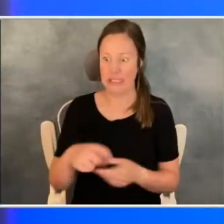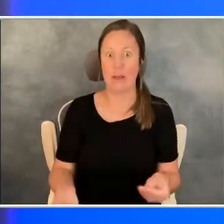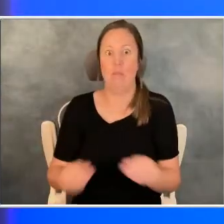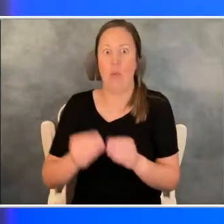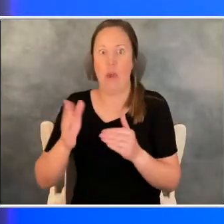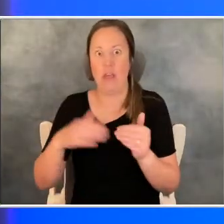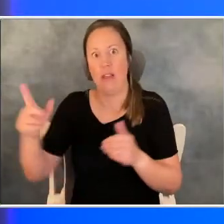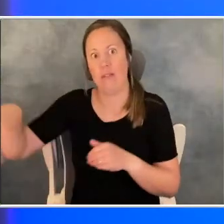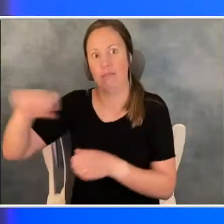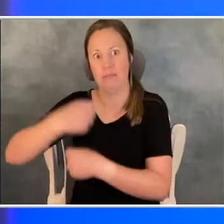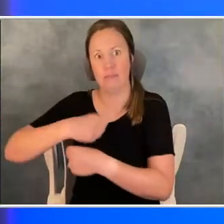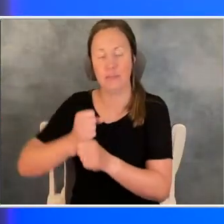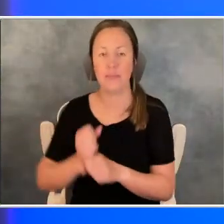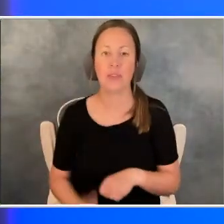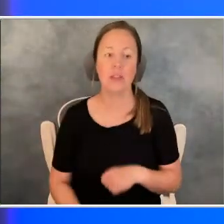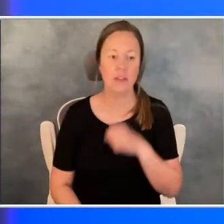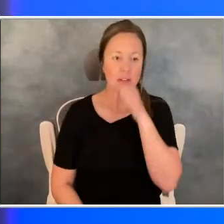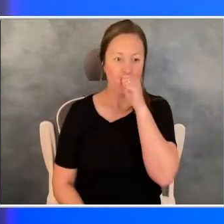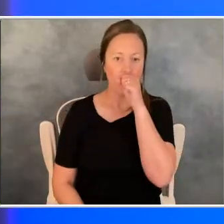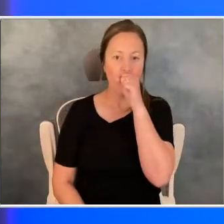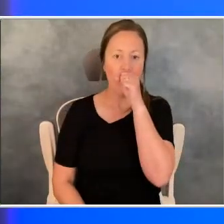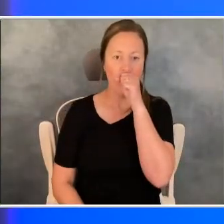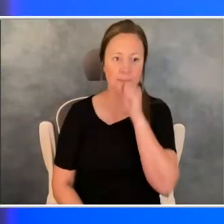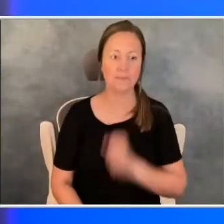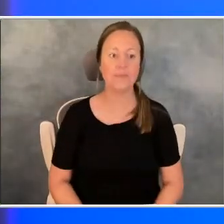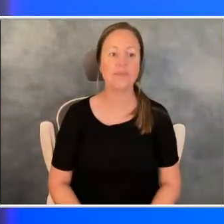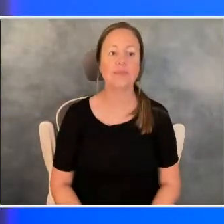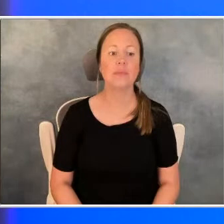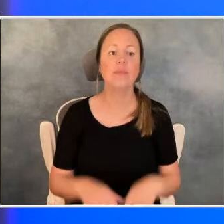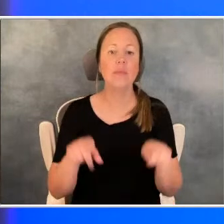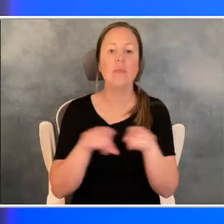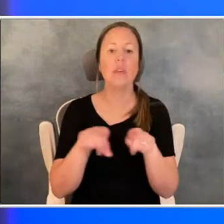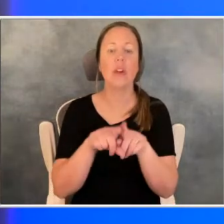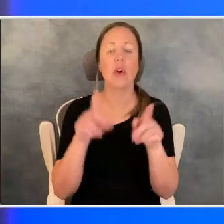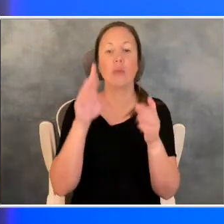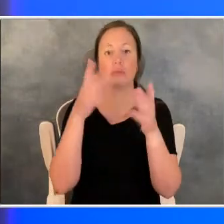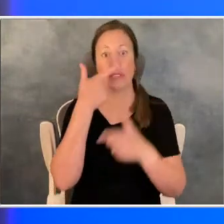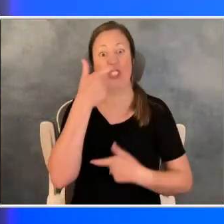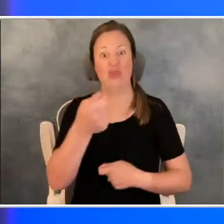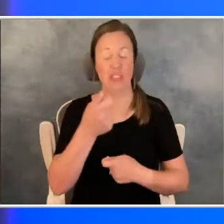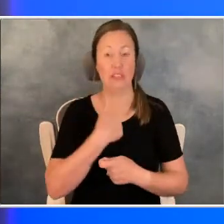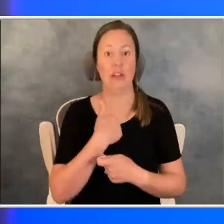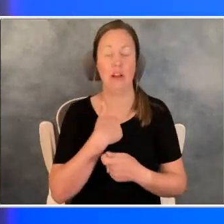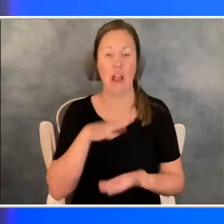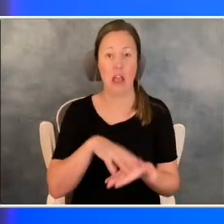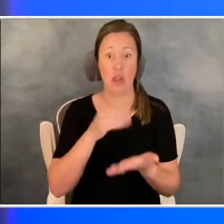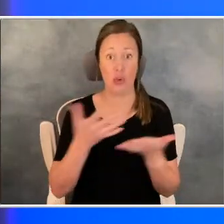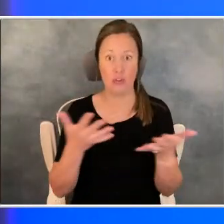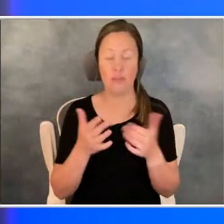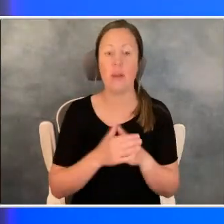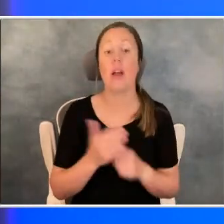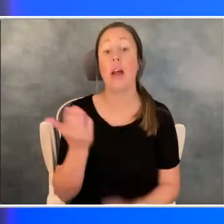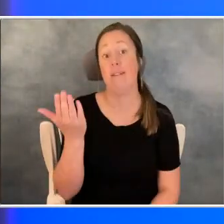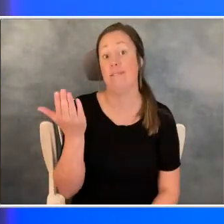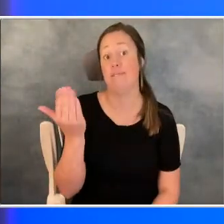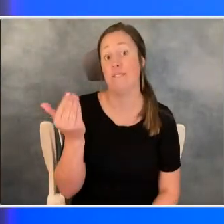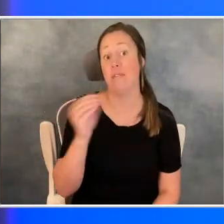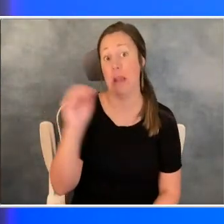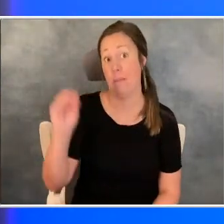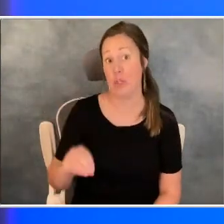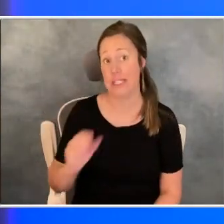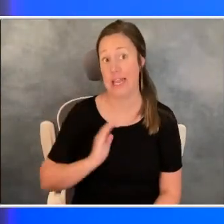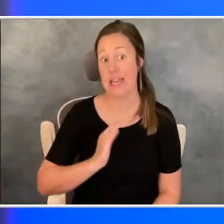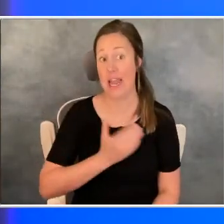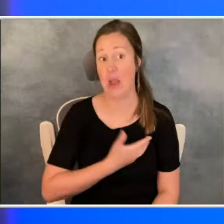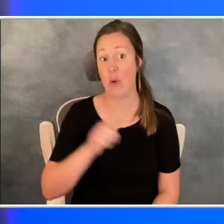learned about generic drugs again is 15%, 15 of our low-cost